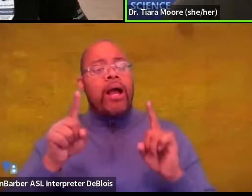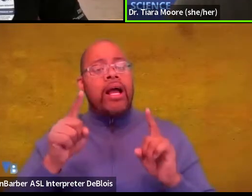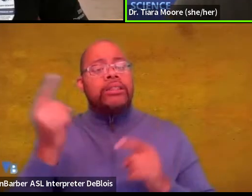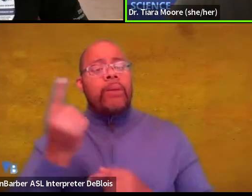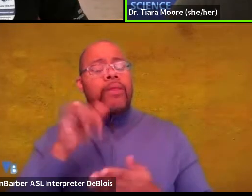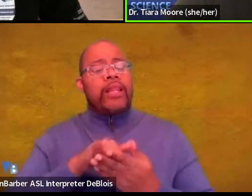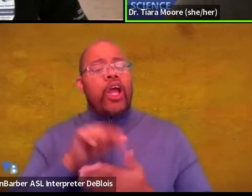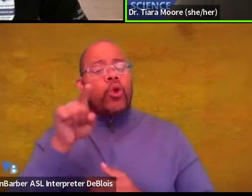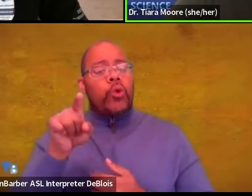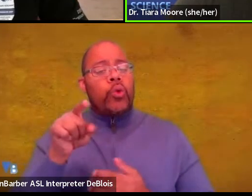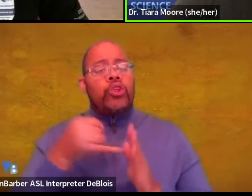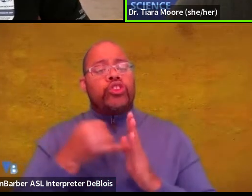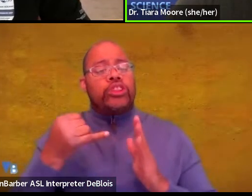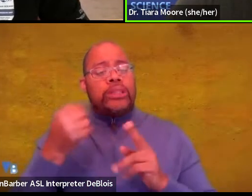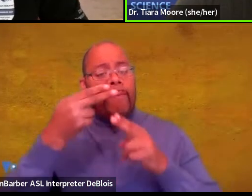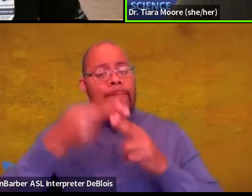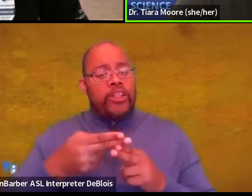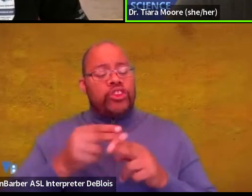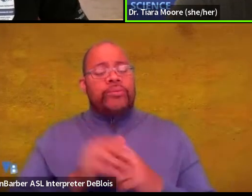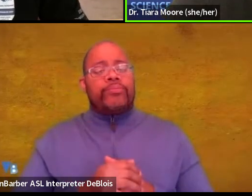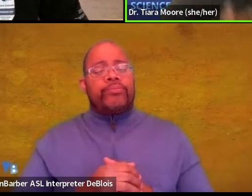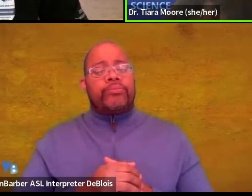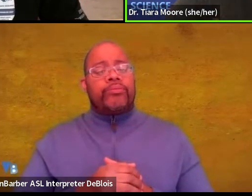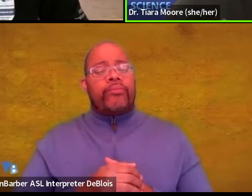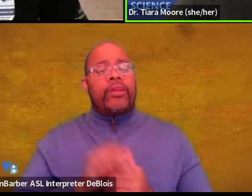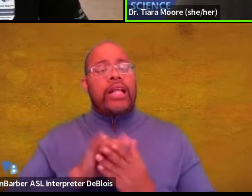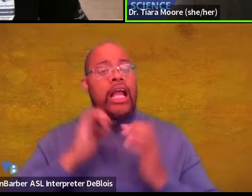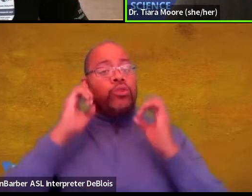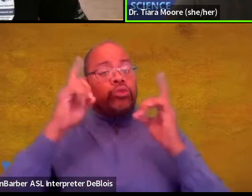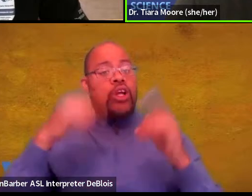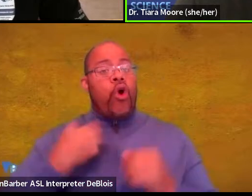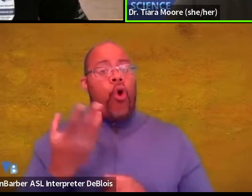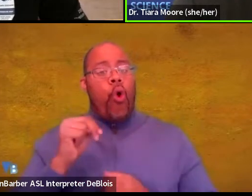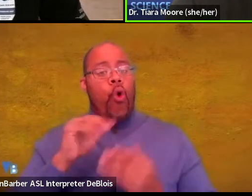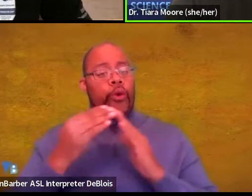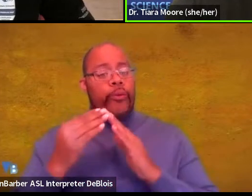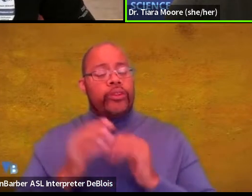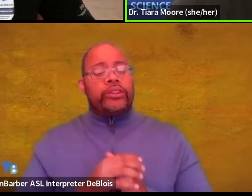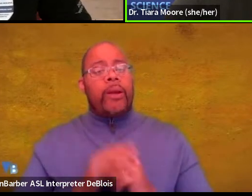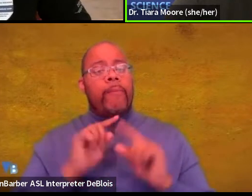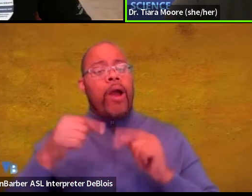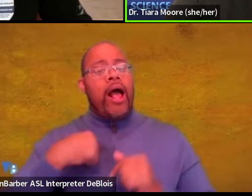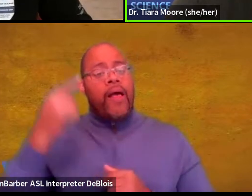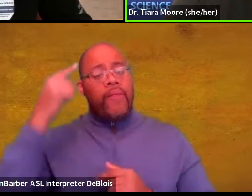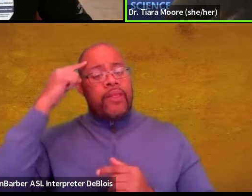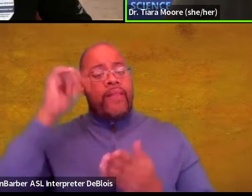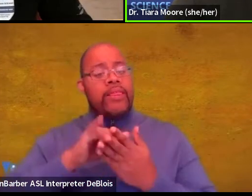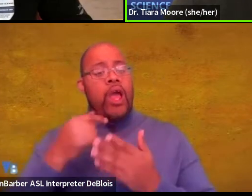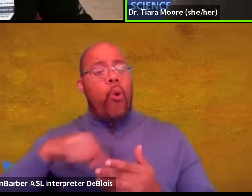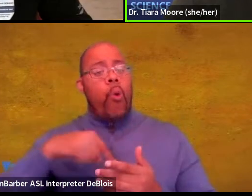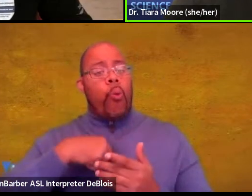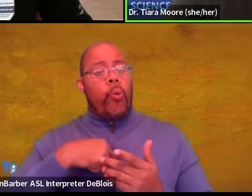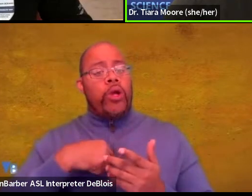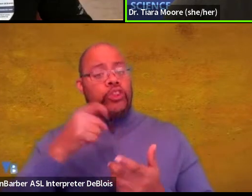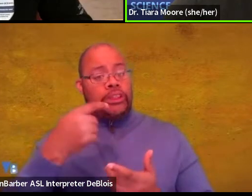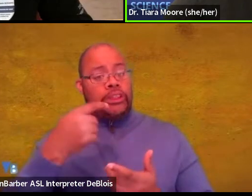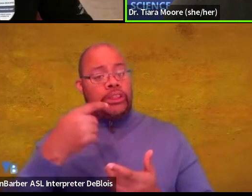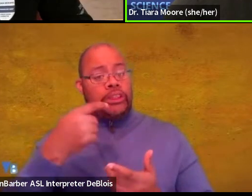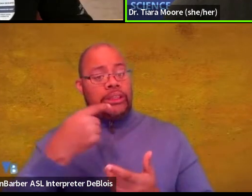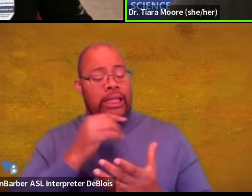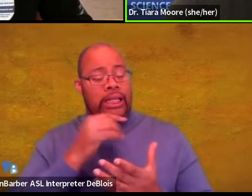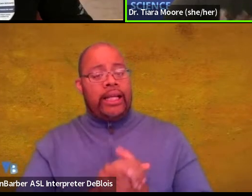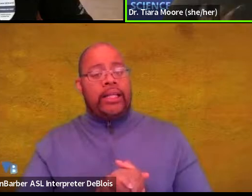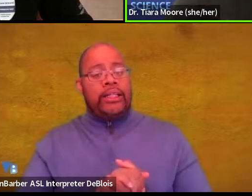that you just mentioned was, educating our own communities. But I think, we would be remiss to say that